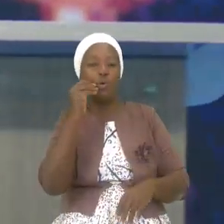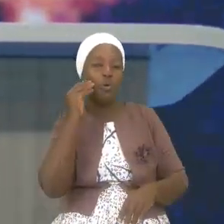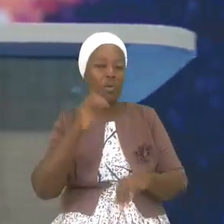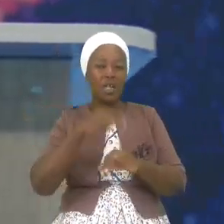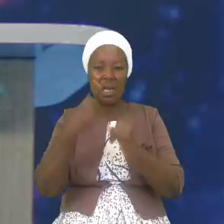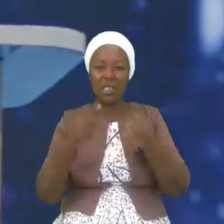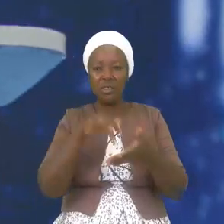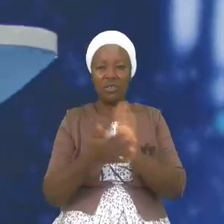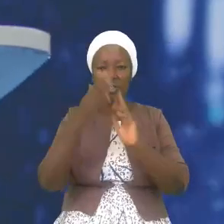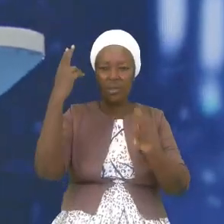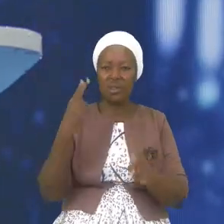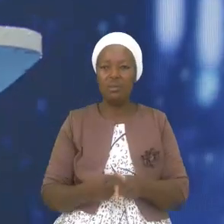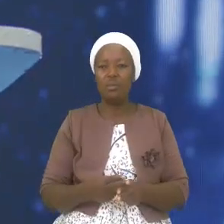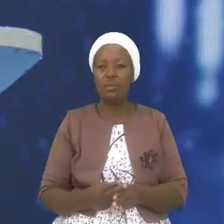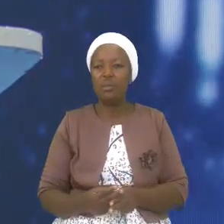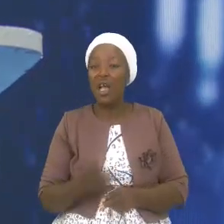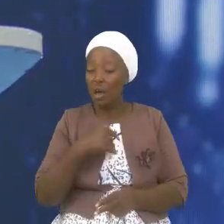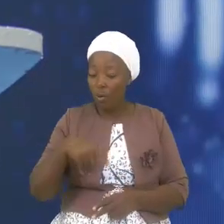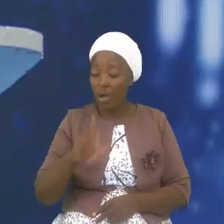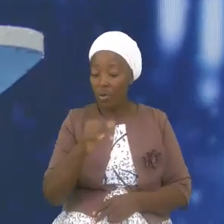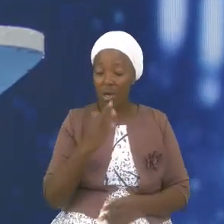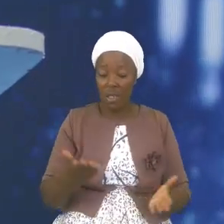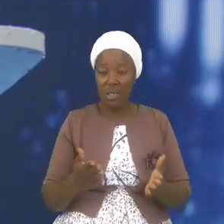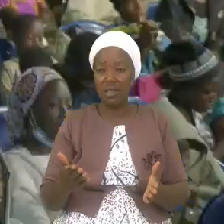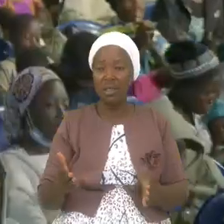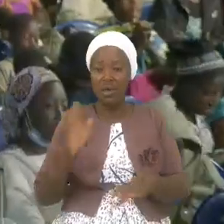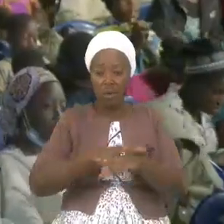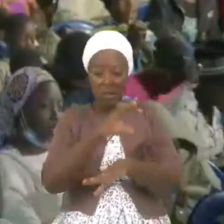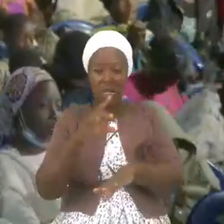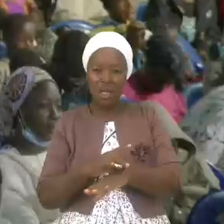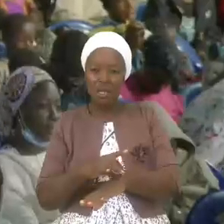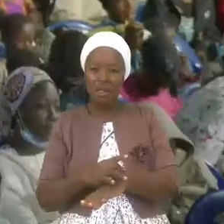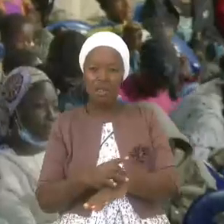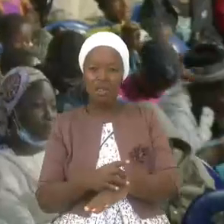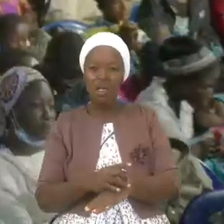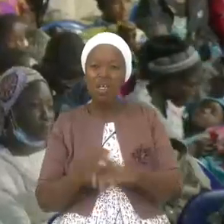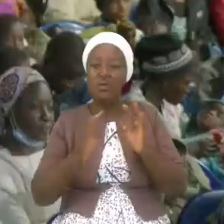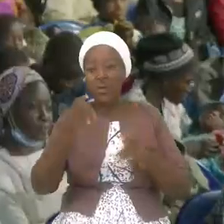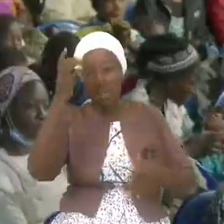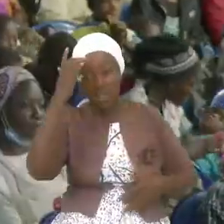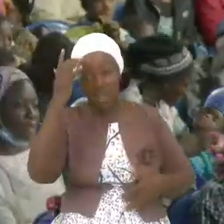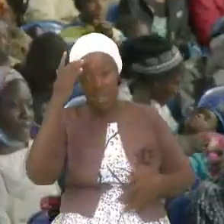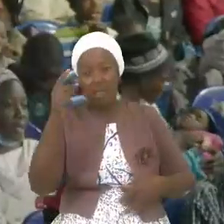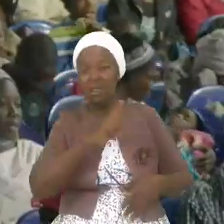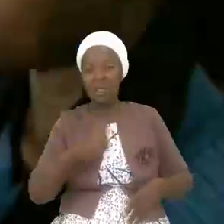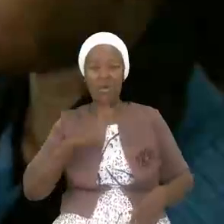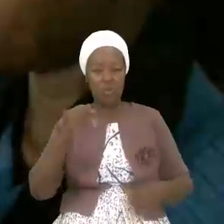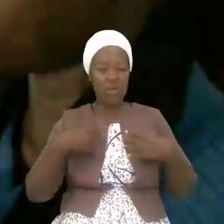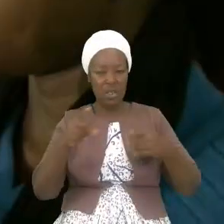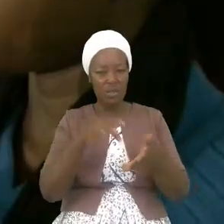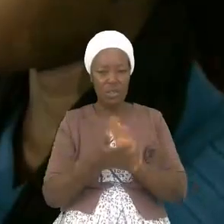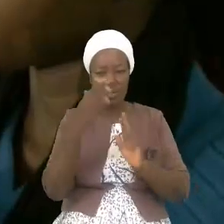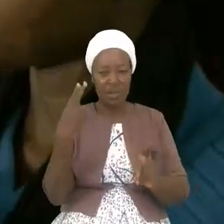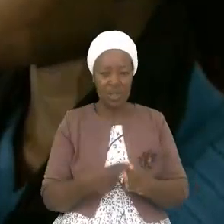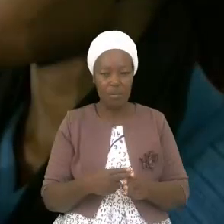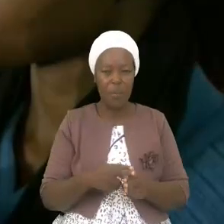on earth, if you're sick, he will heal you. If you're tormented, he will deliver you.